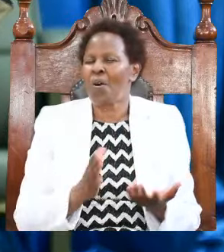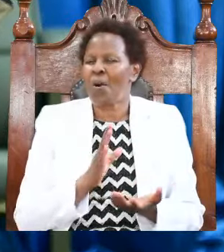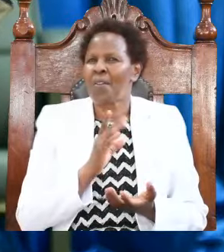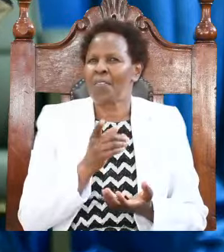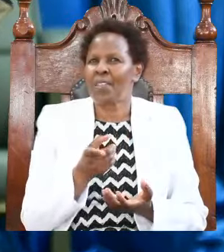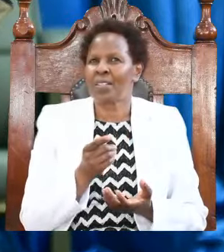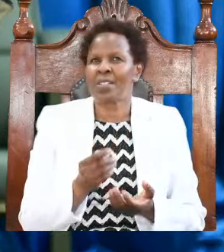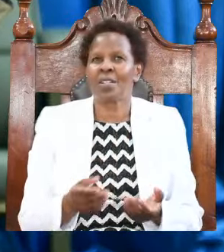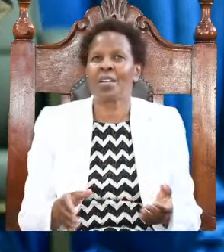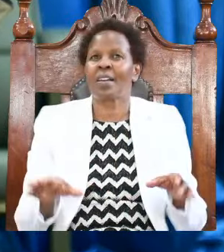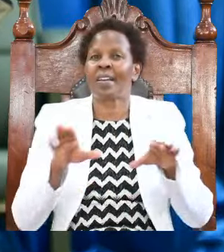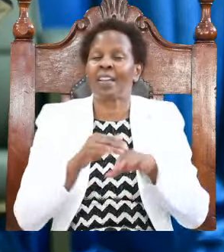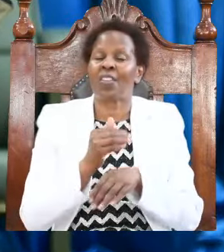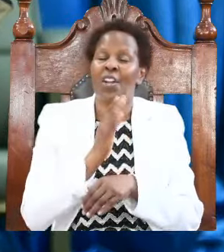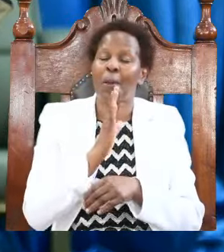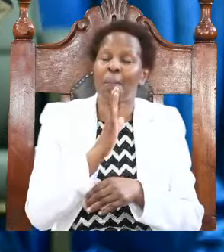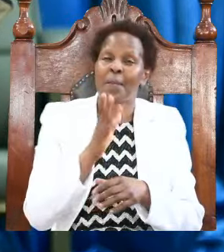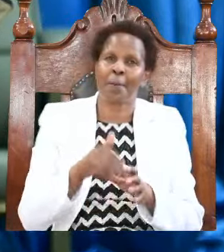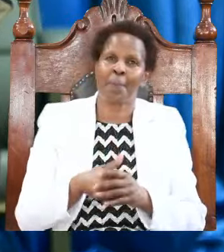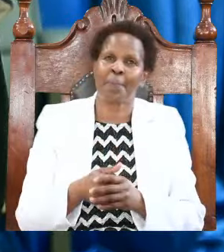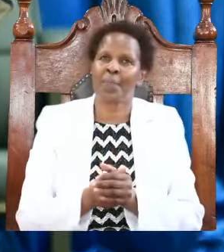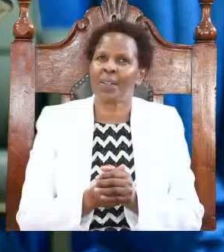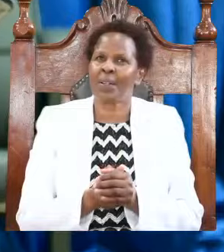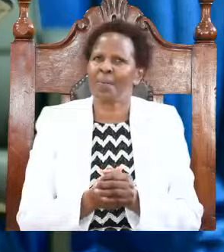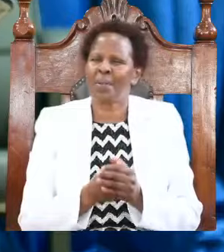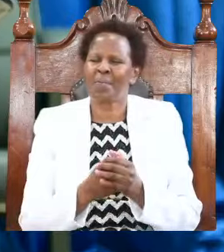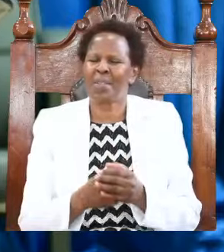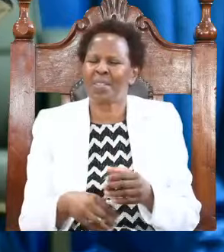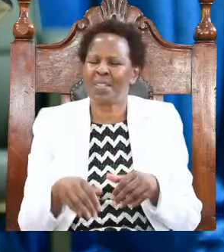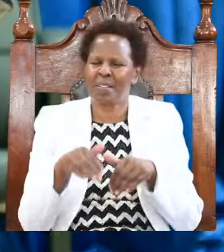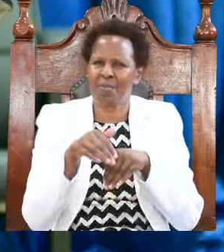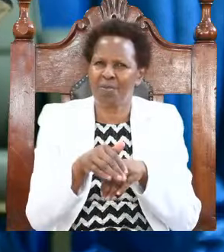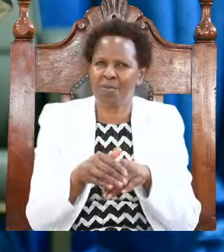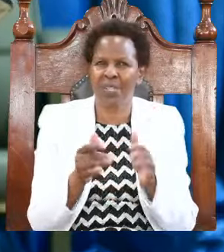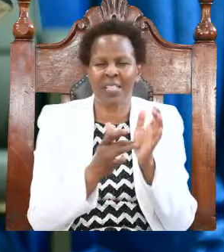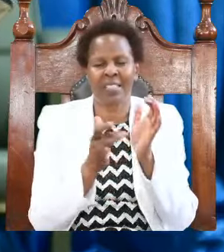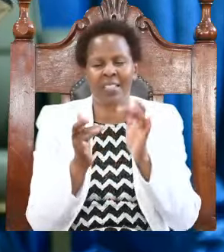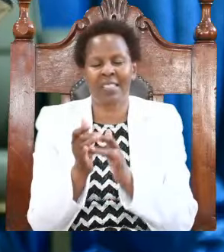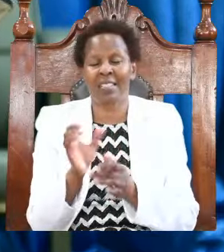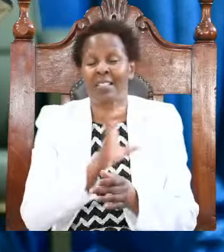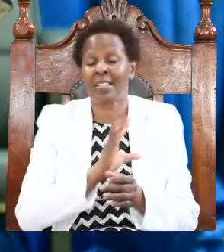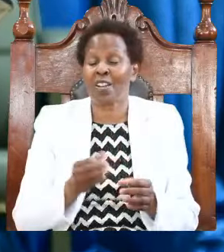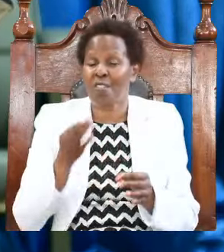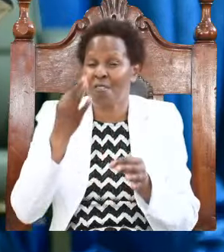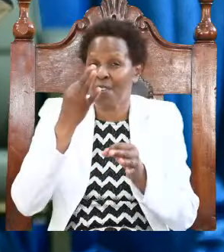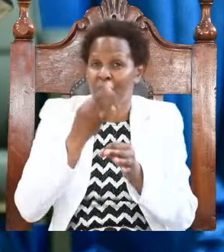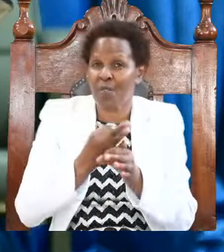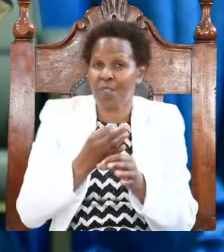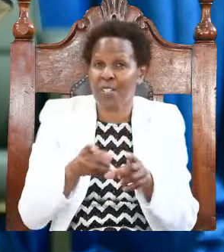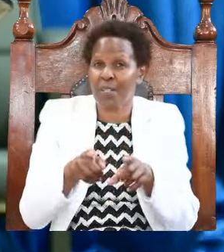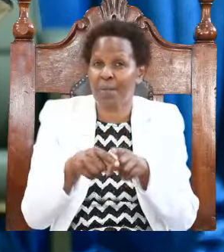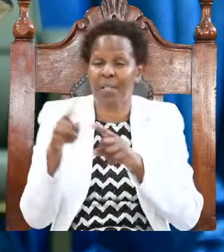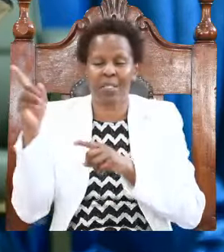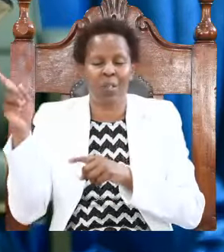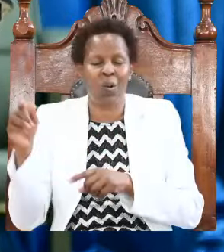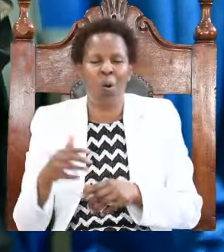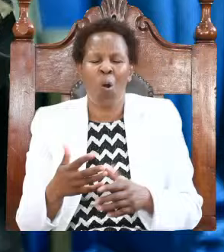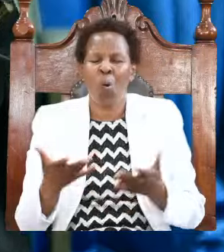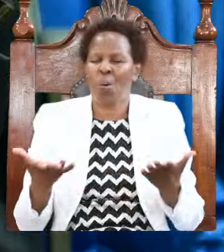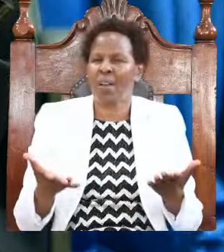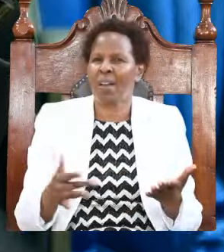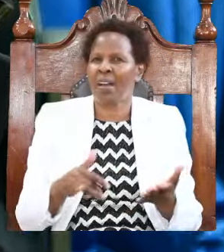be? Would it be that they are imitating Christ as I faithfully also imitate him? Or where would